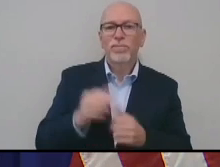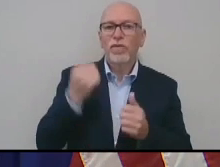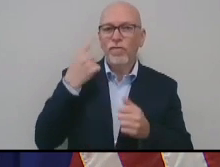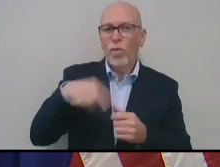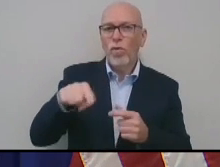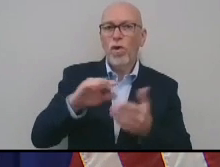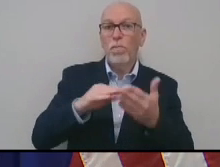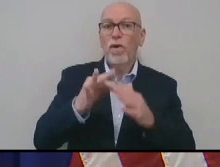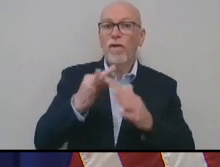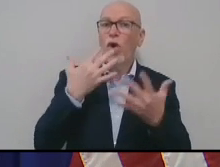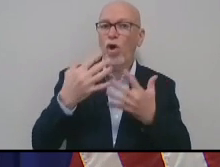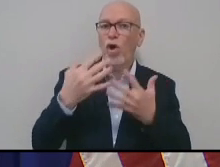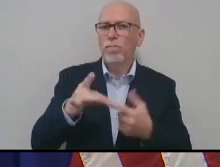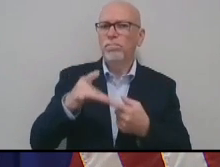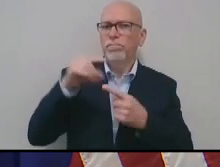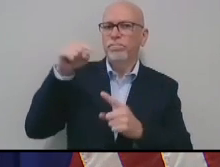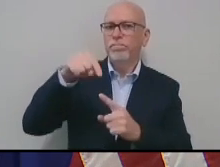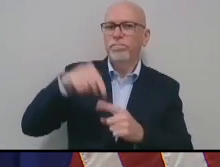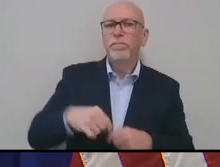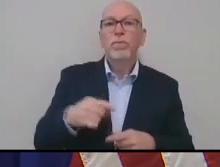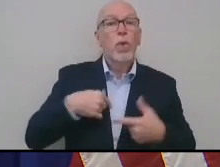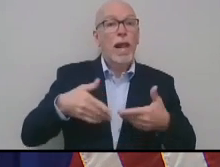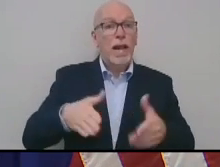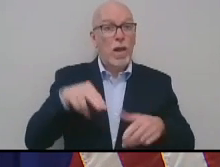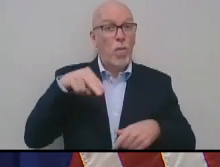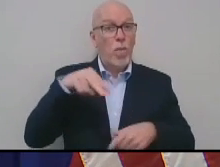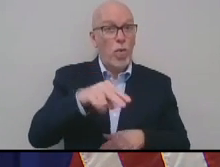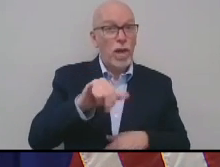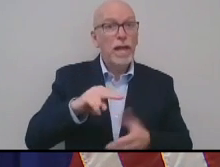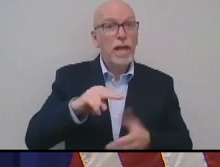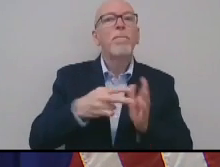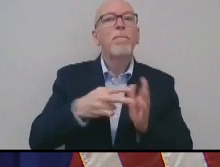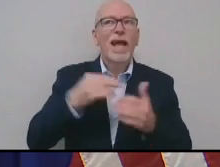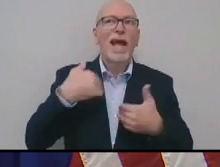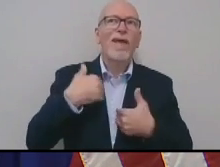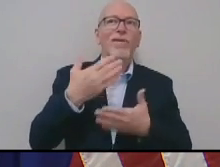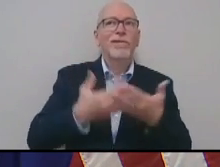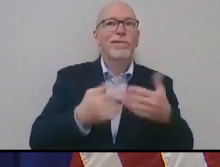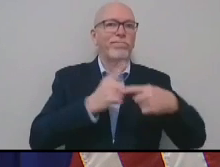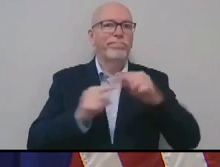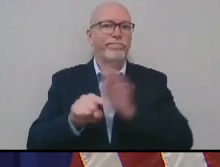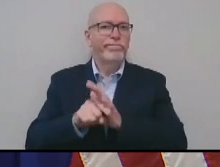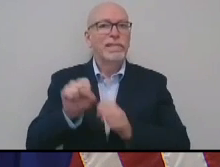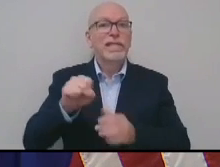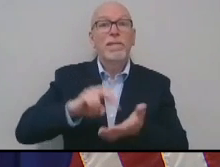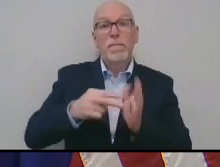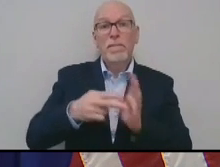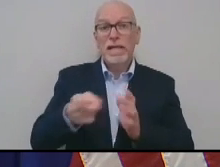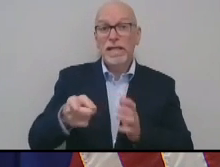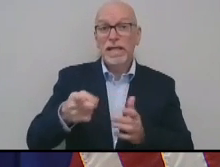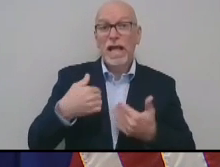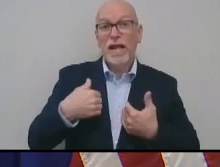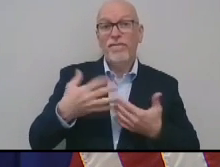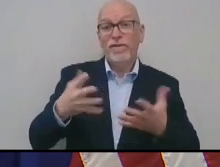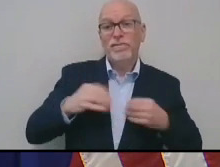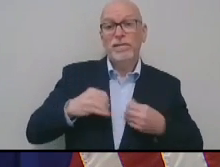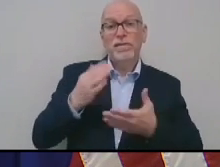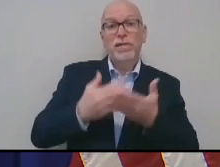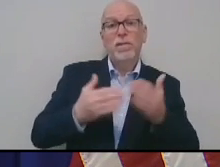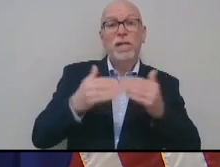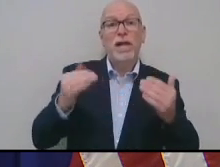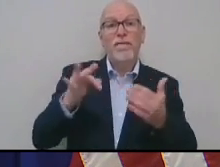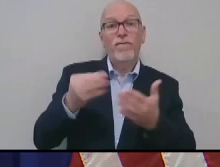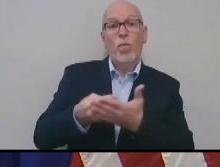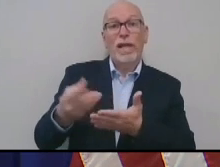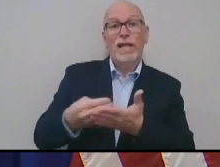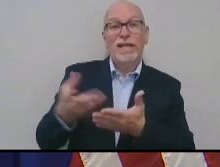color. In allowing walk-ins, we know that there will be trade-offs. In this case, that means accepting a certain level of vaccine wastage for as